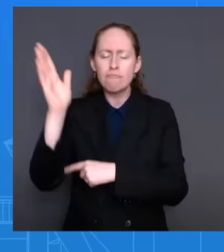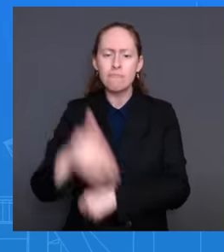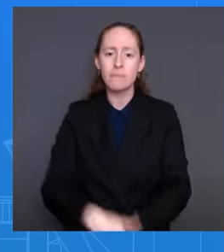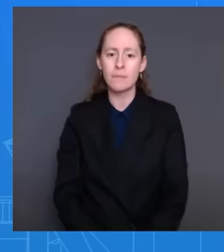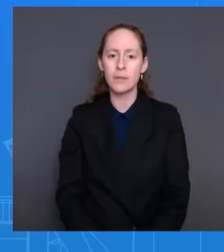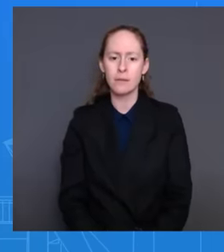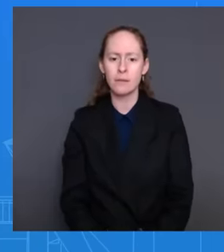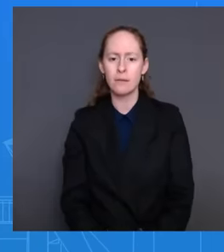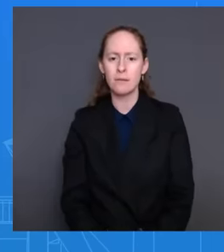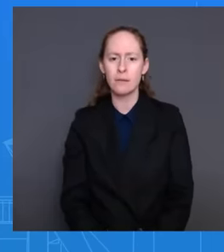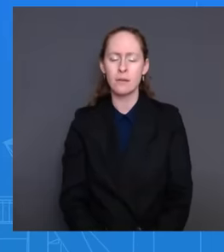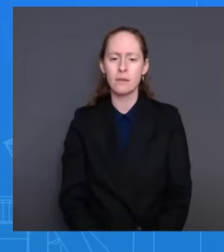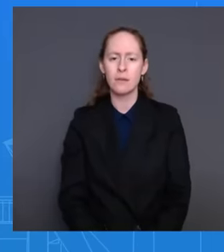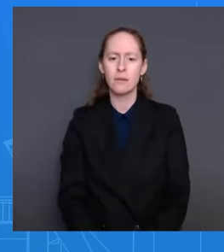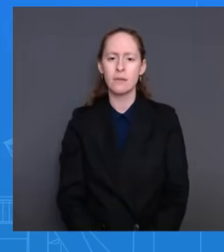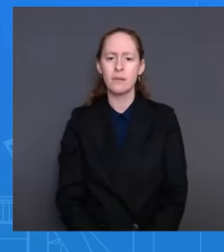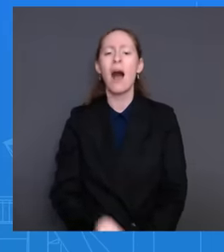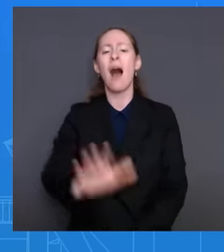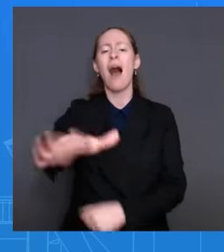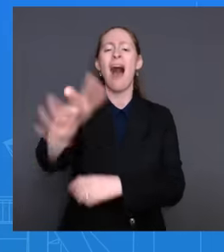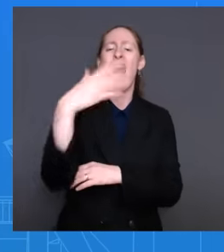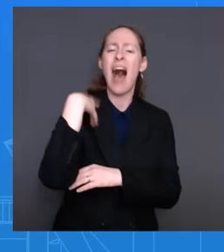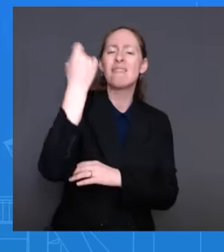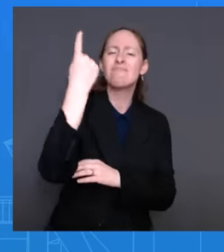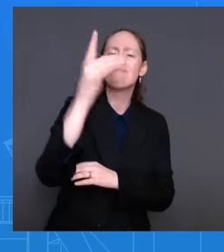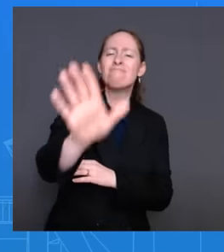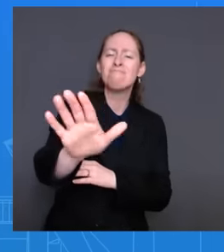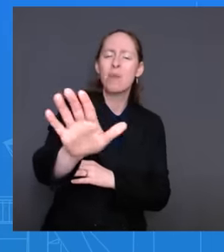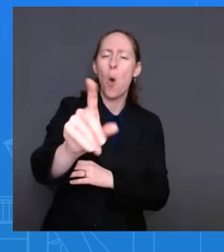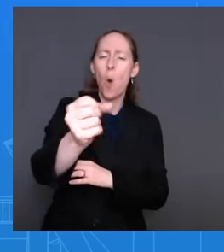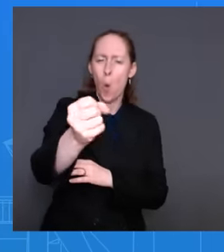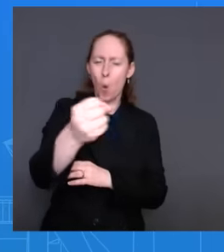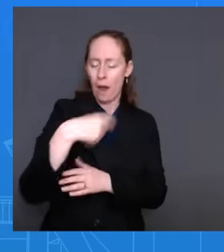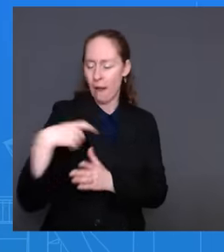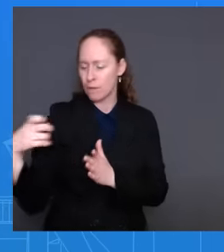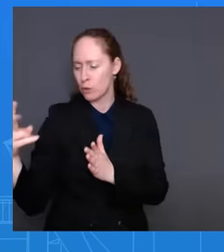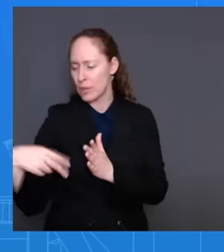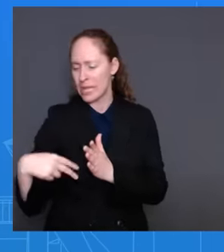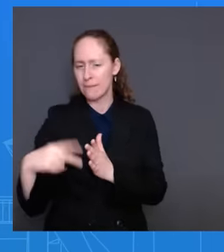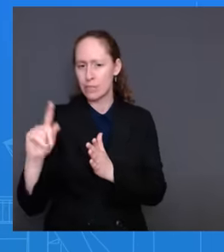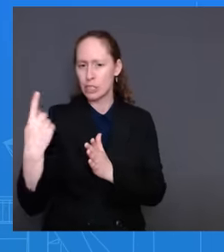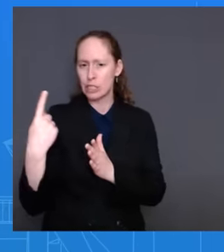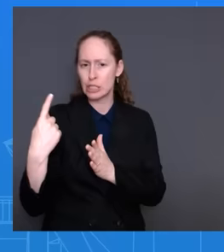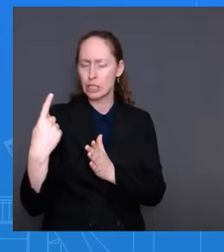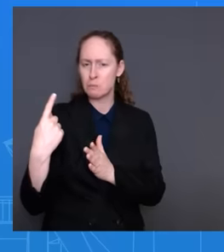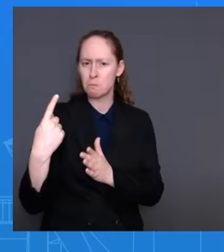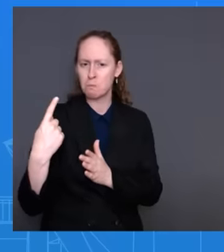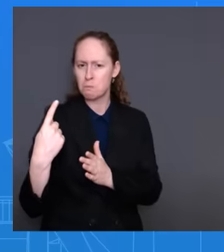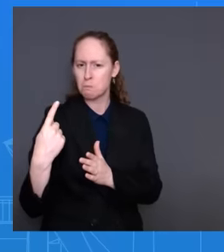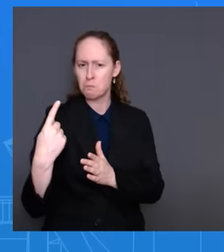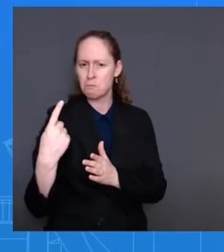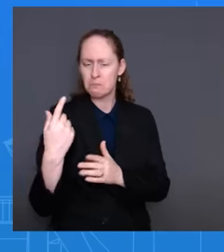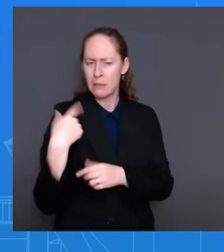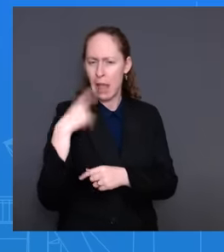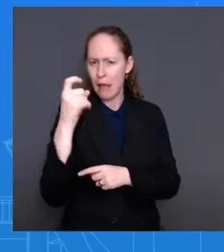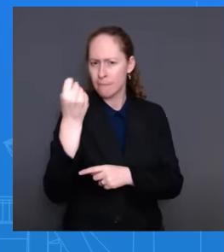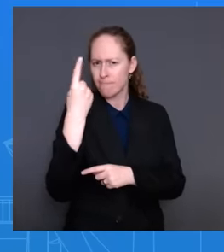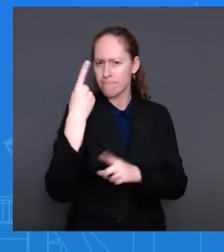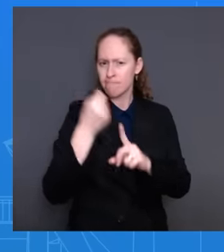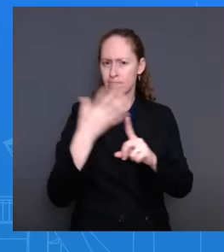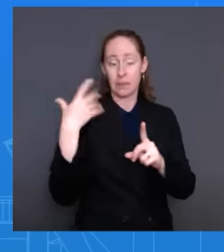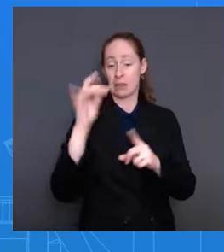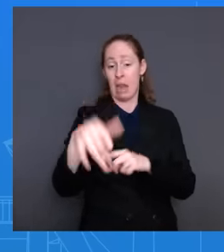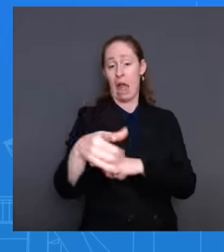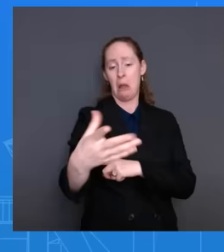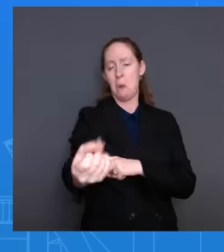have not. I need to read it myself and just go back and see what you're talking about exactly. I can't speak to it right now.